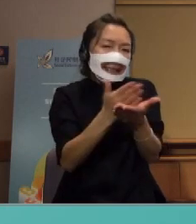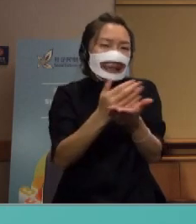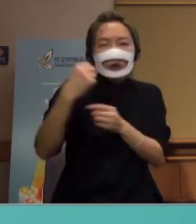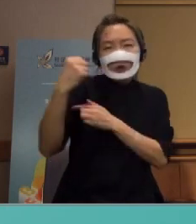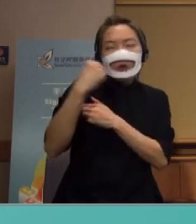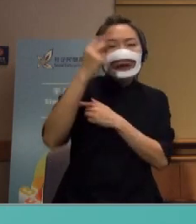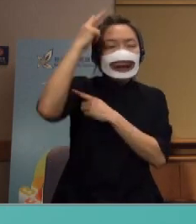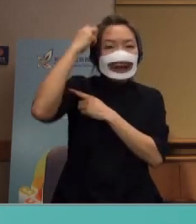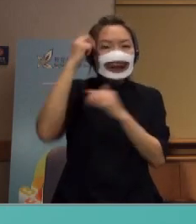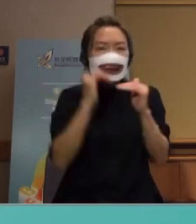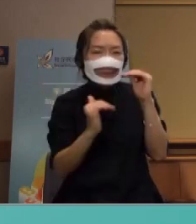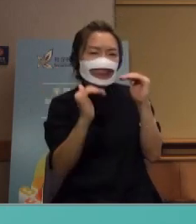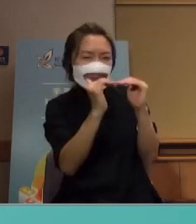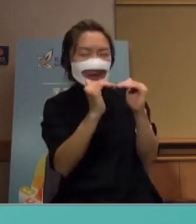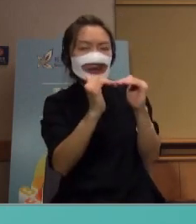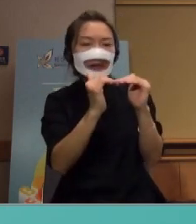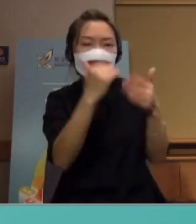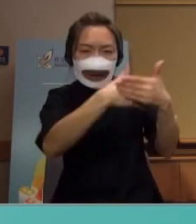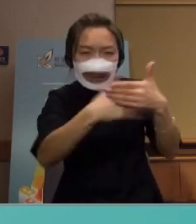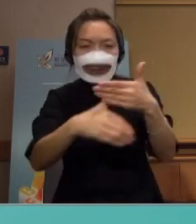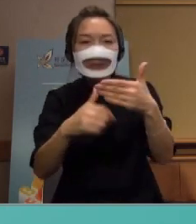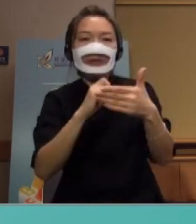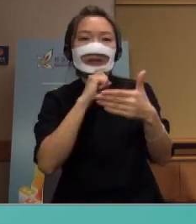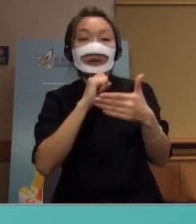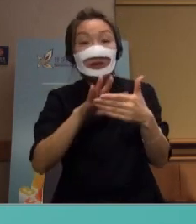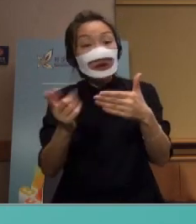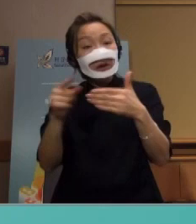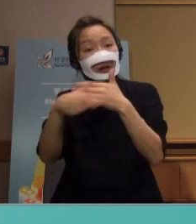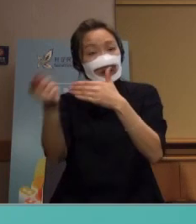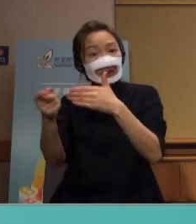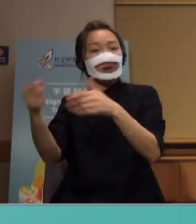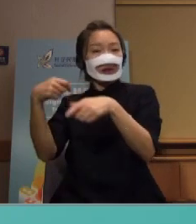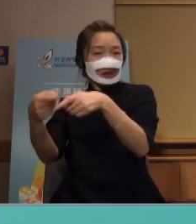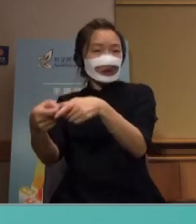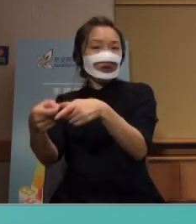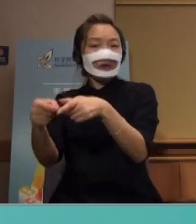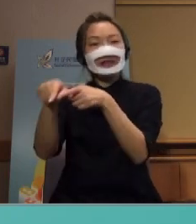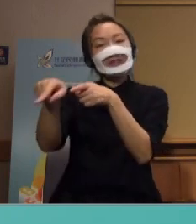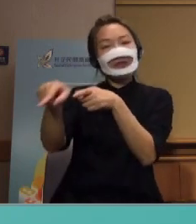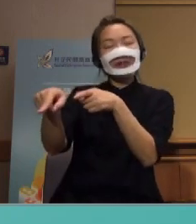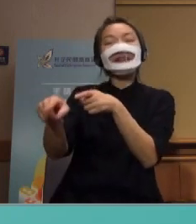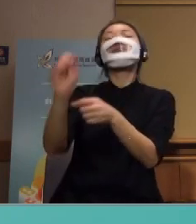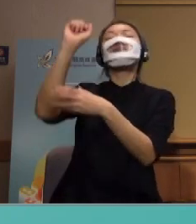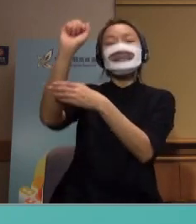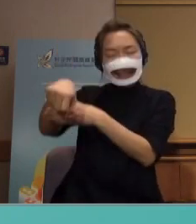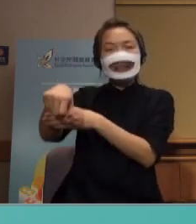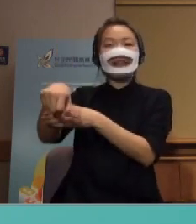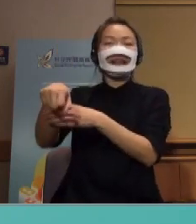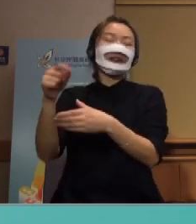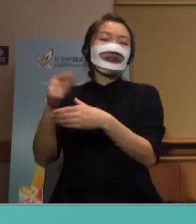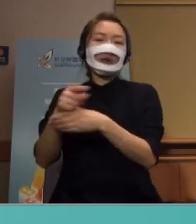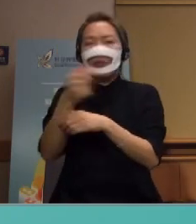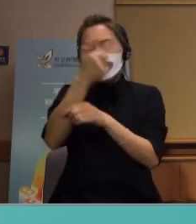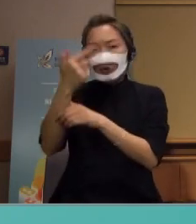actually of people who are corporates who actually have committed to carbon neutral pledges. And we believe that we can add a 3rd circle, which is the tokenized carbon